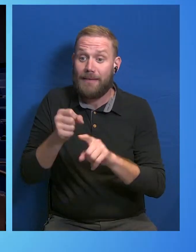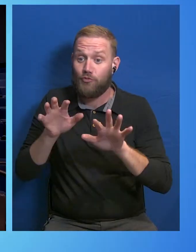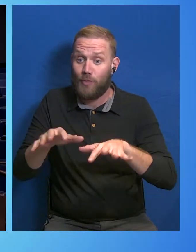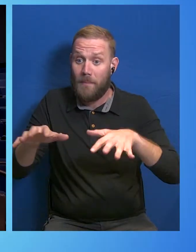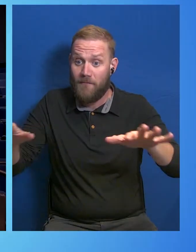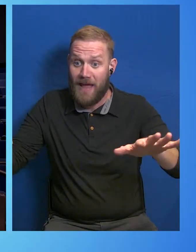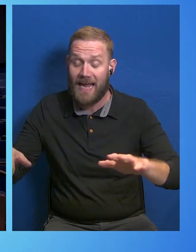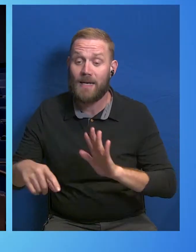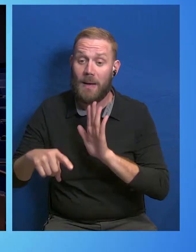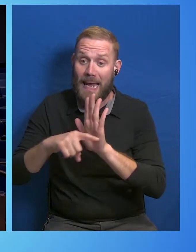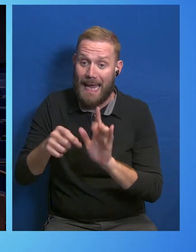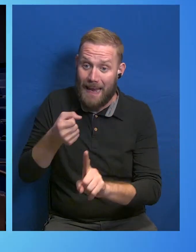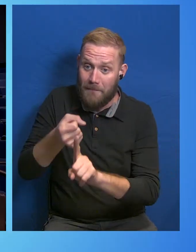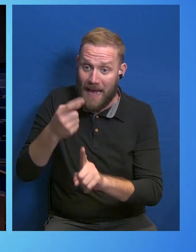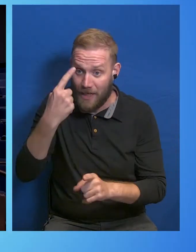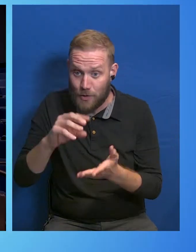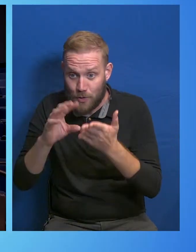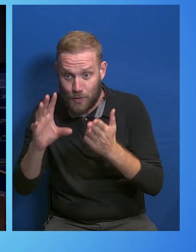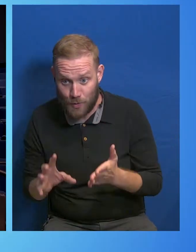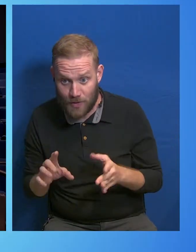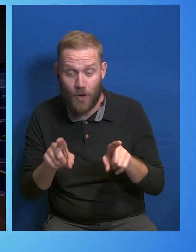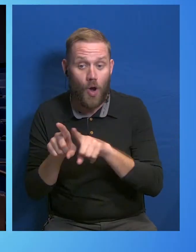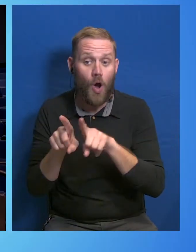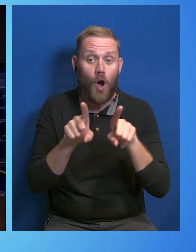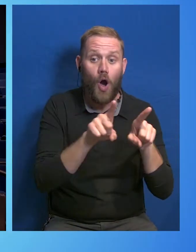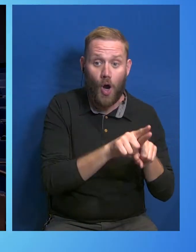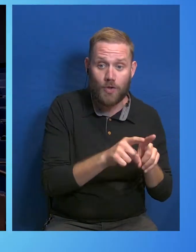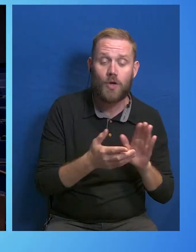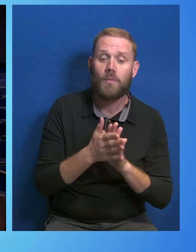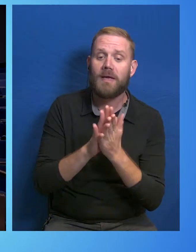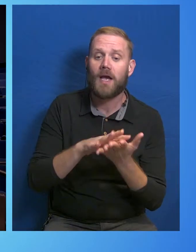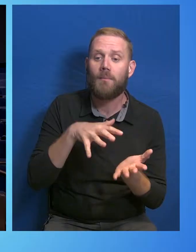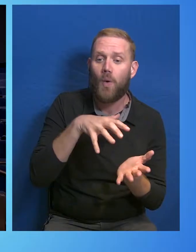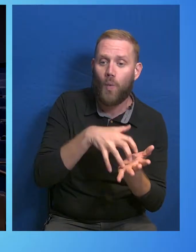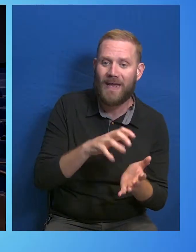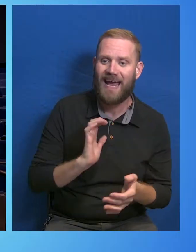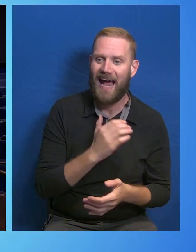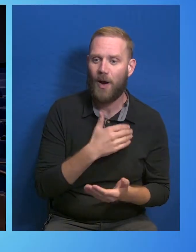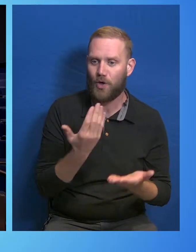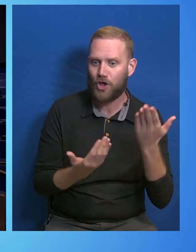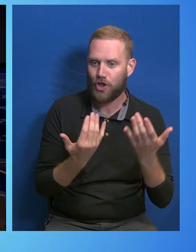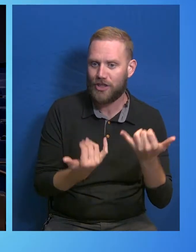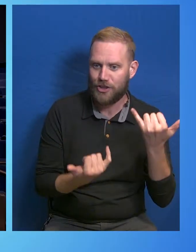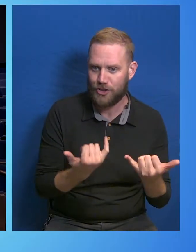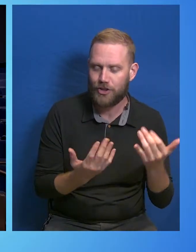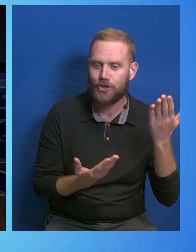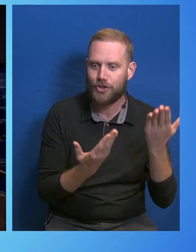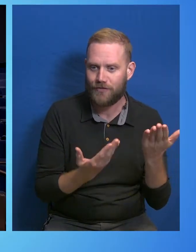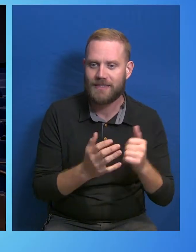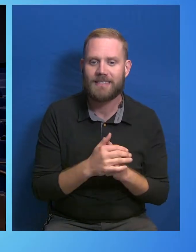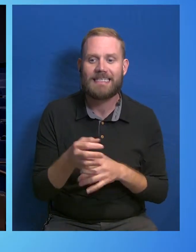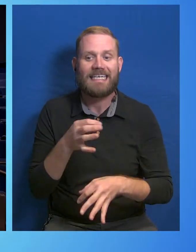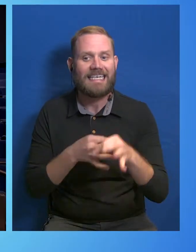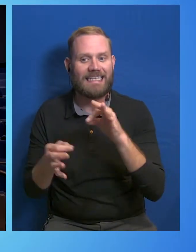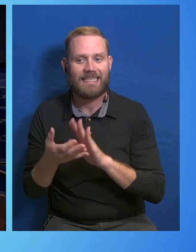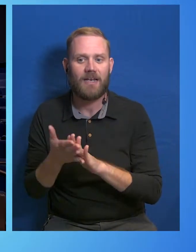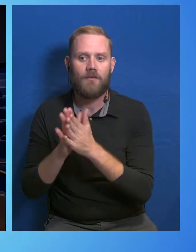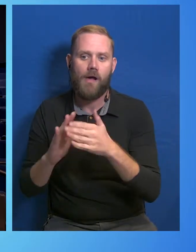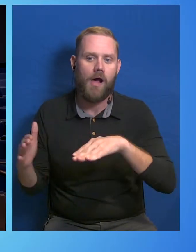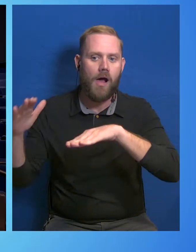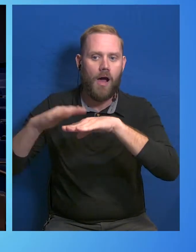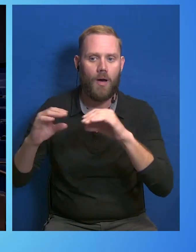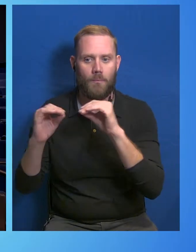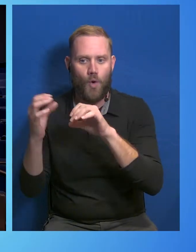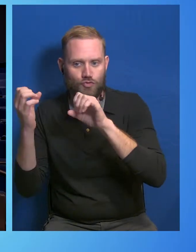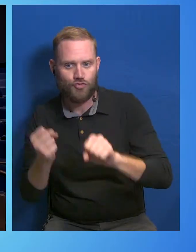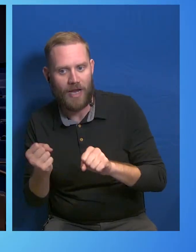really directly impacts students, but it also weakens our current services and programs rather than strengthening